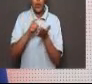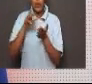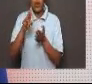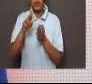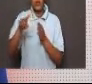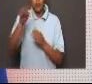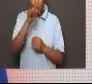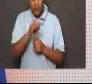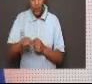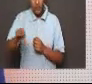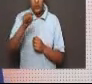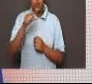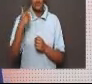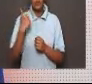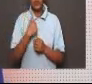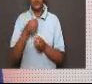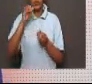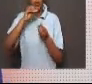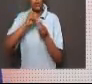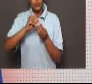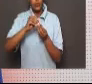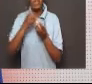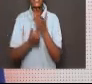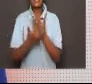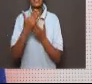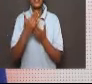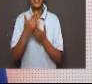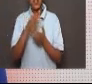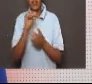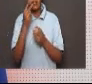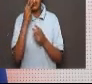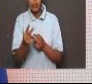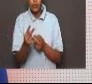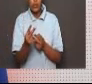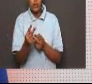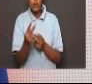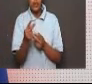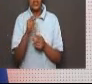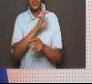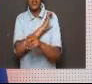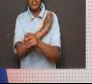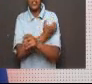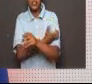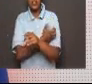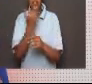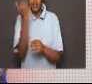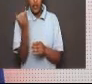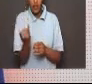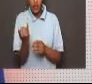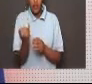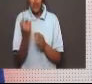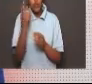orbitals. We will also discuss and observe energy diagrams